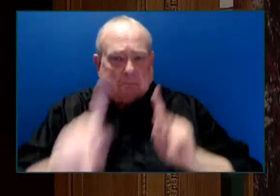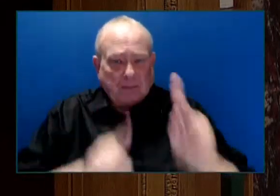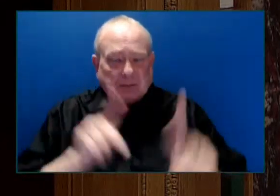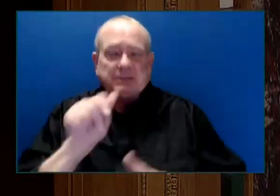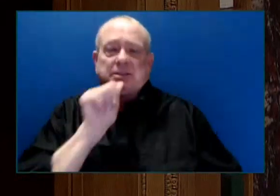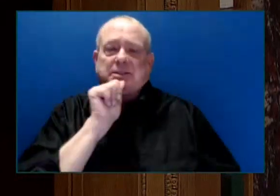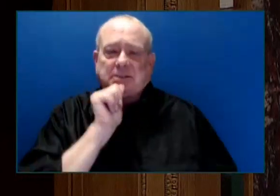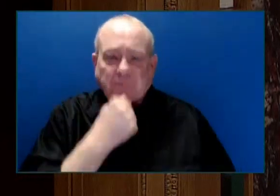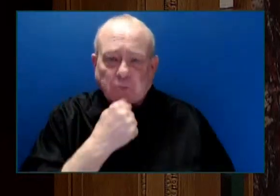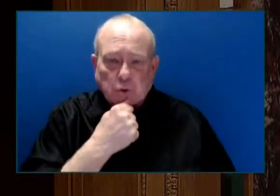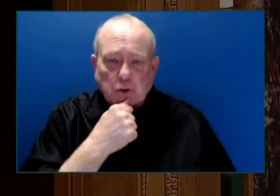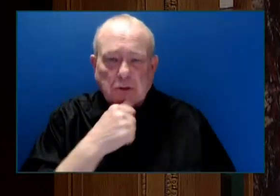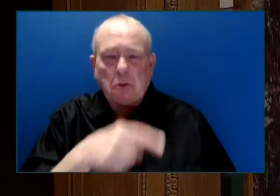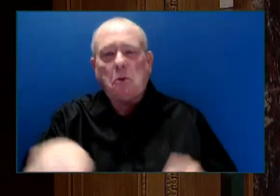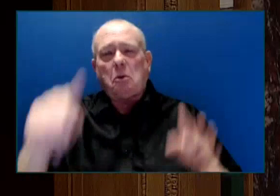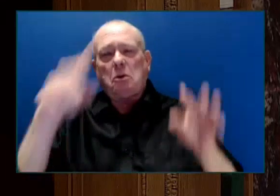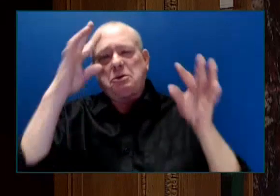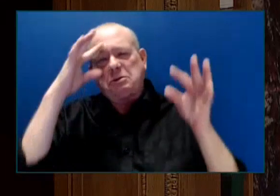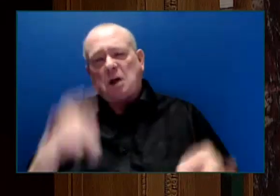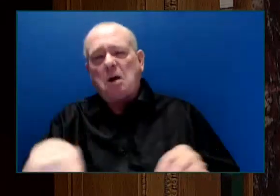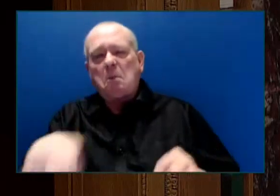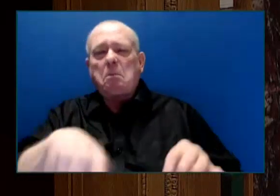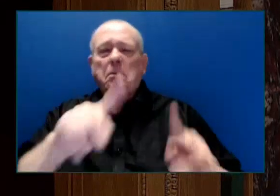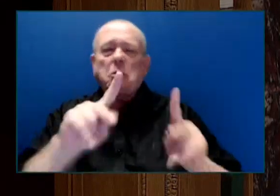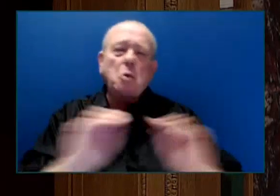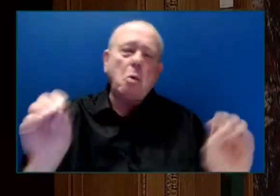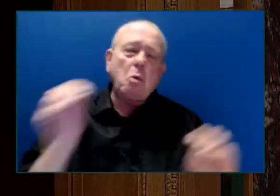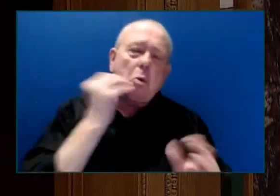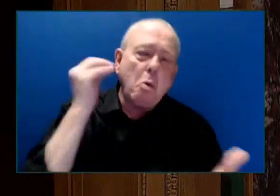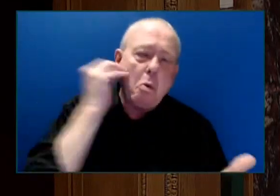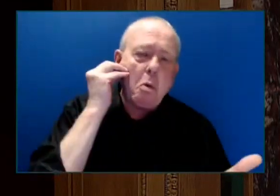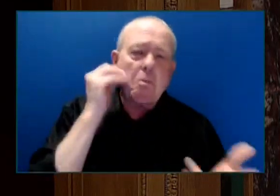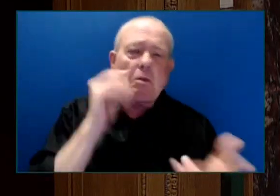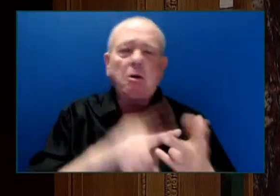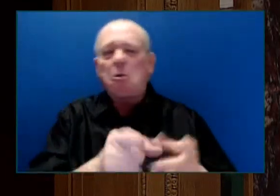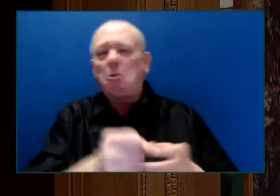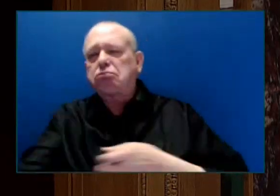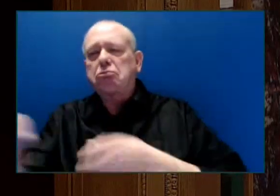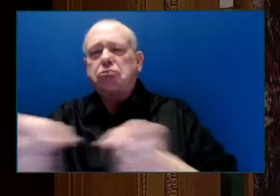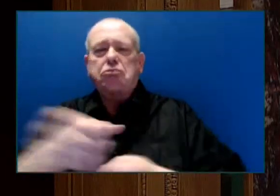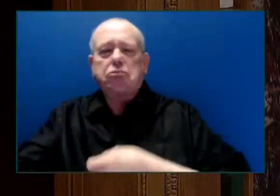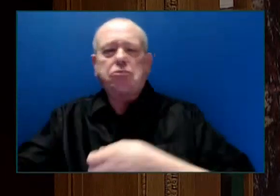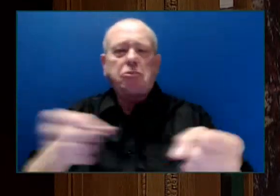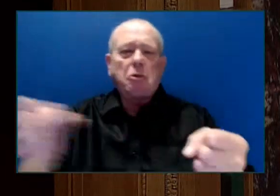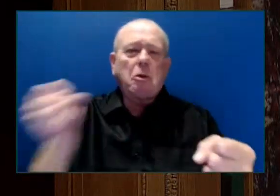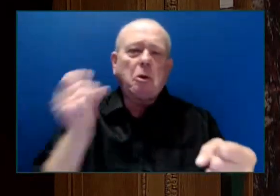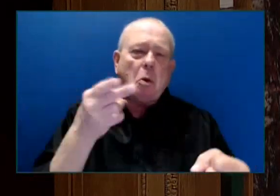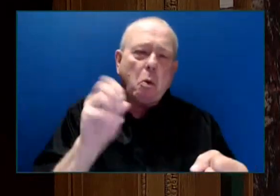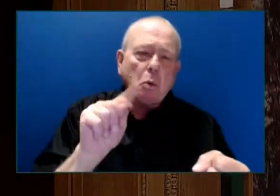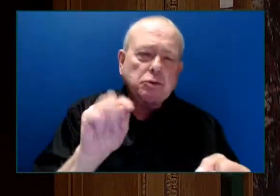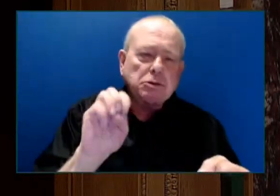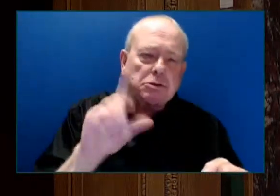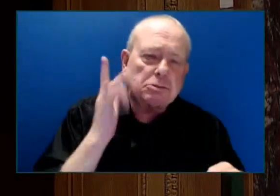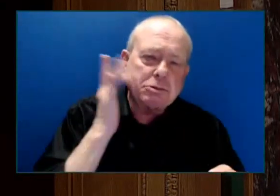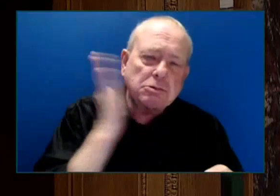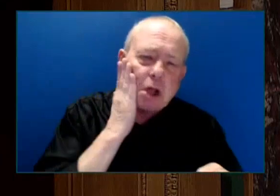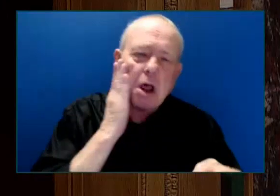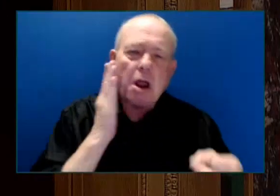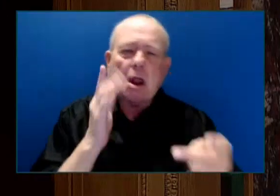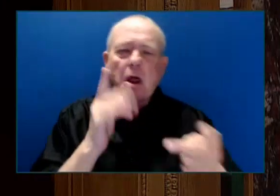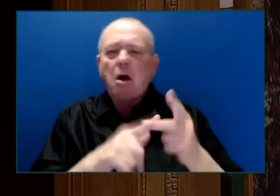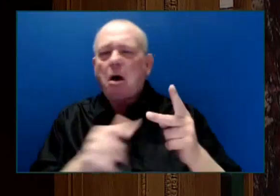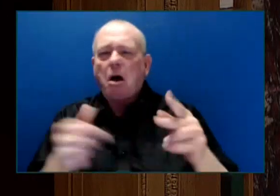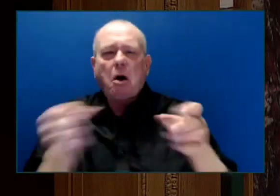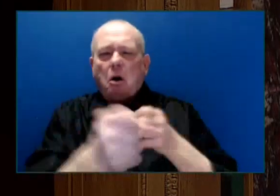supports. And people are paying the price. The Premier has defended for years now his catch